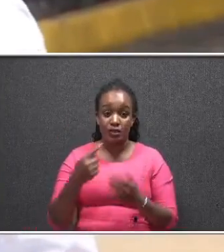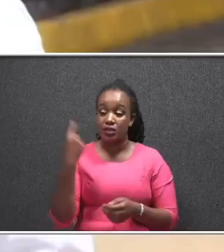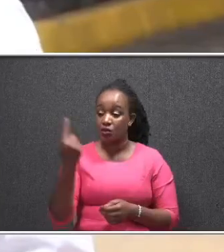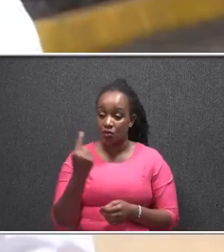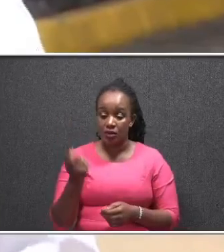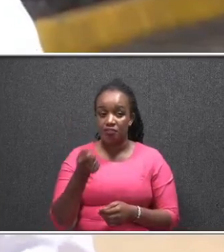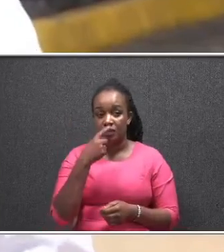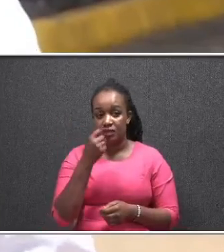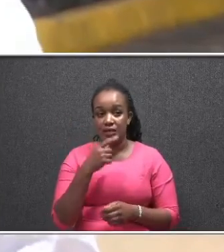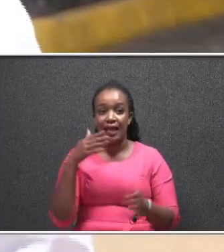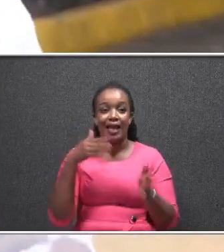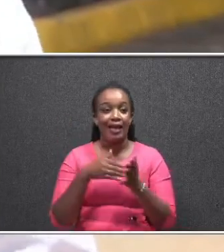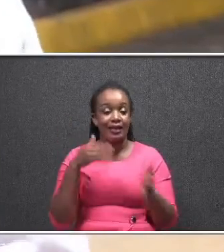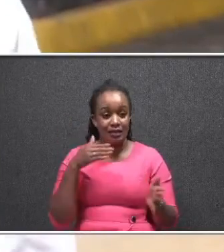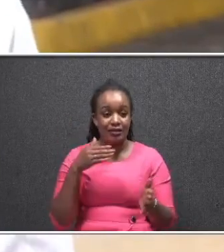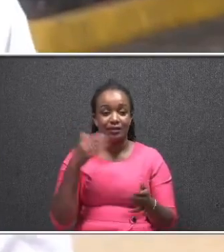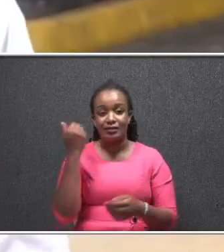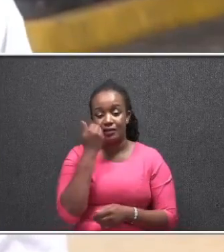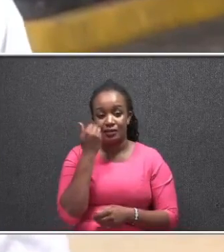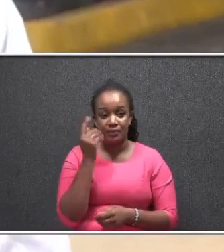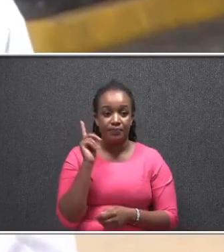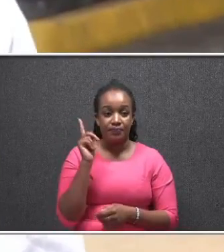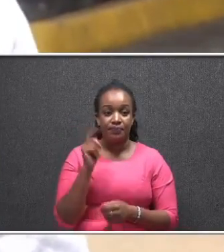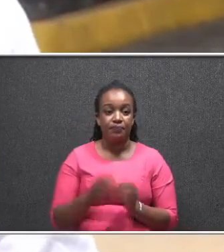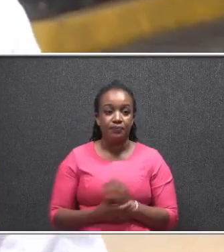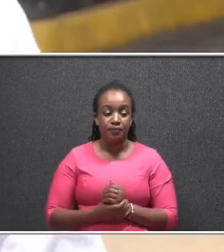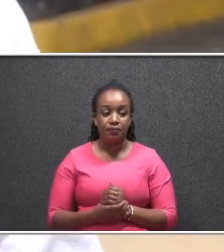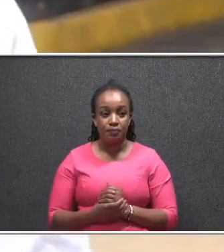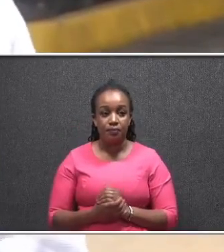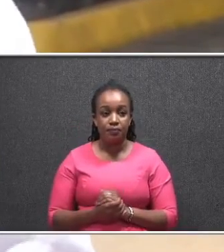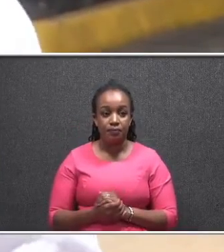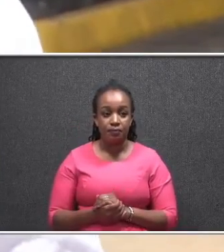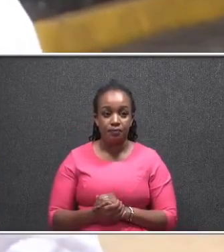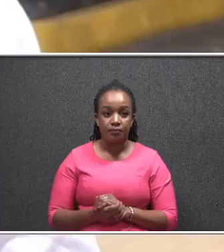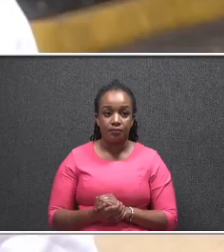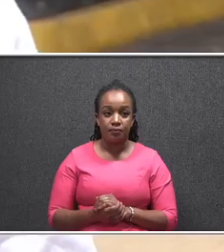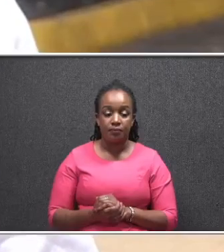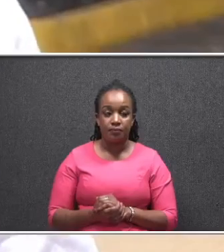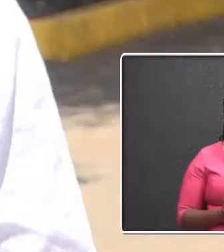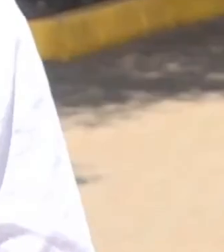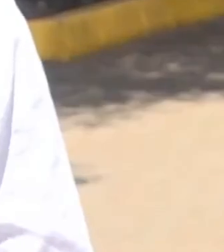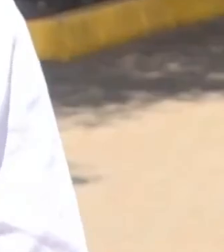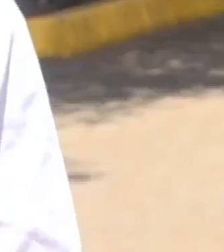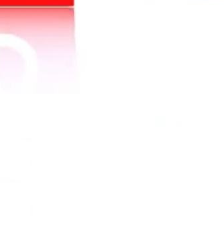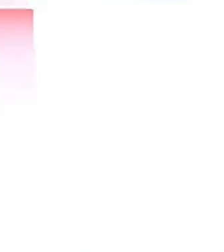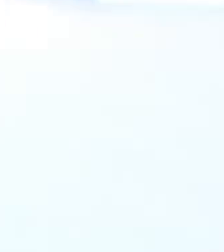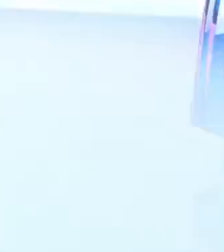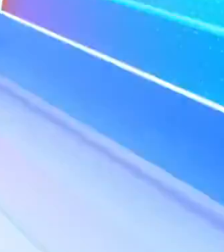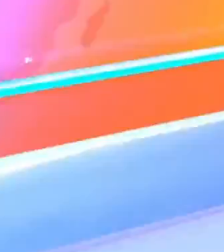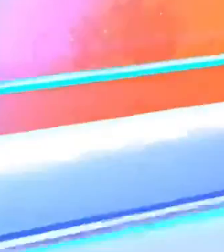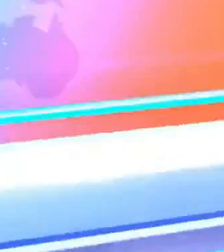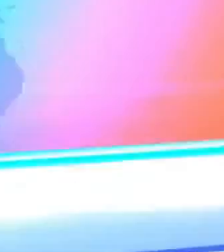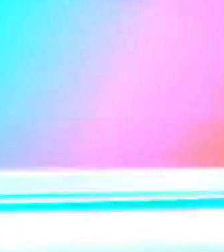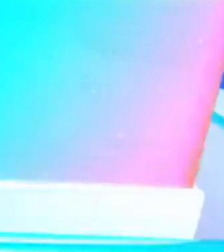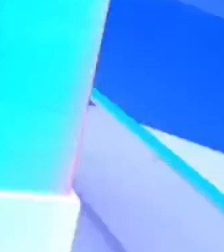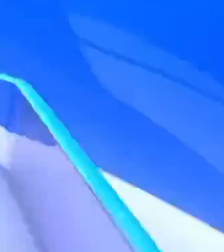drug against mucormycosis. Lekishon Laban, TV 47, Nairobi.